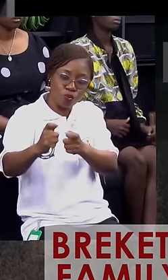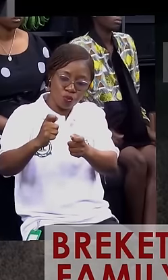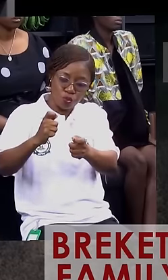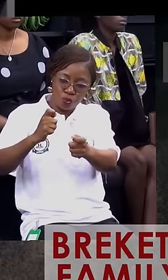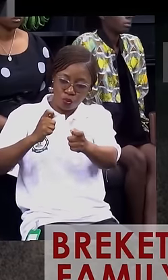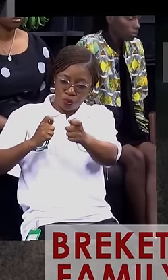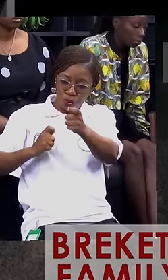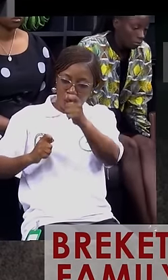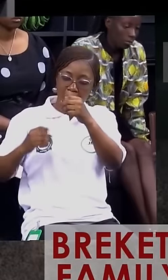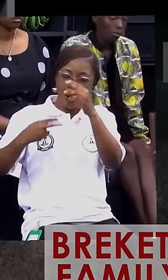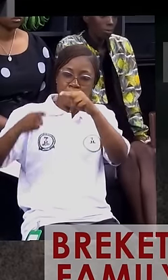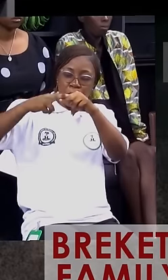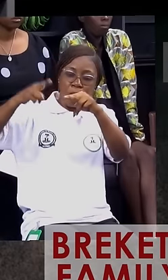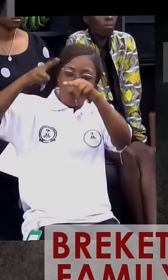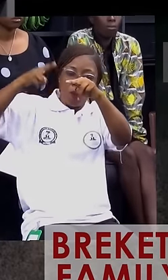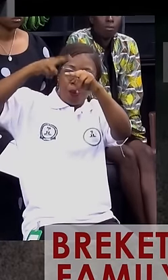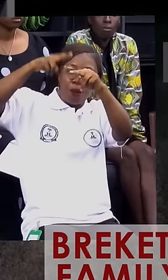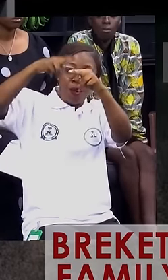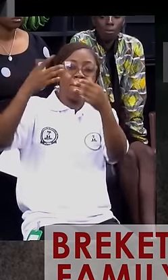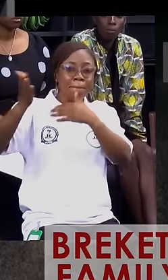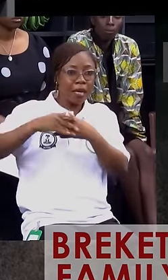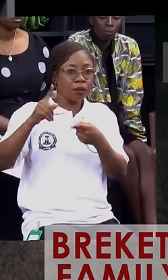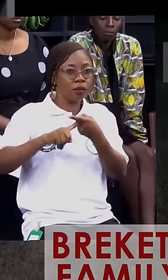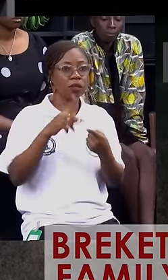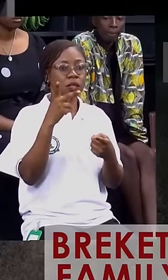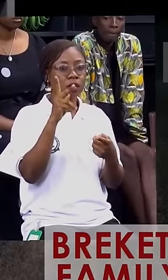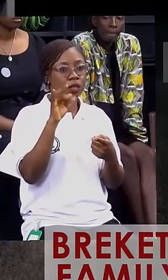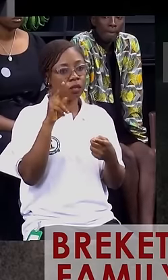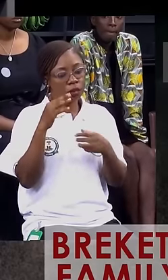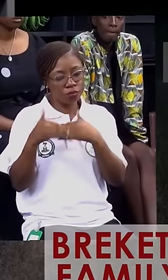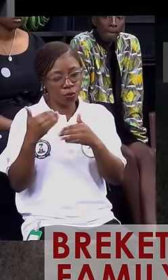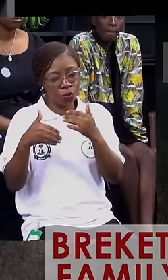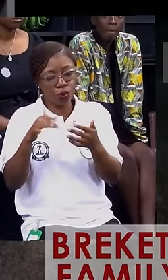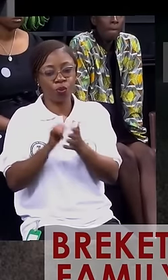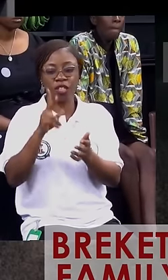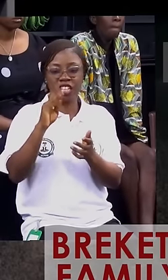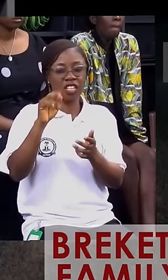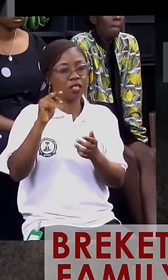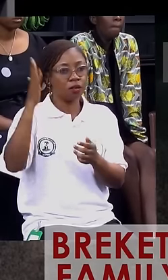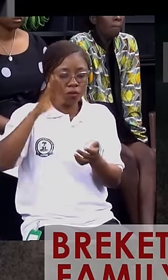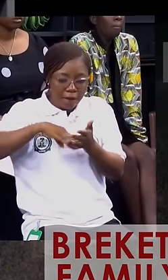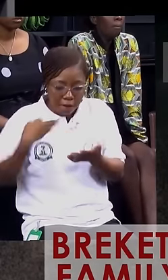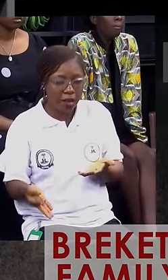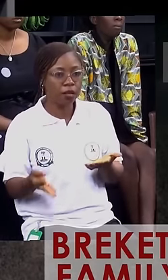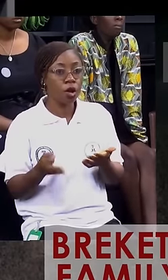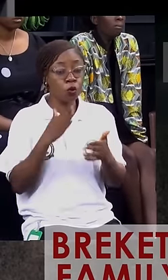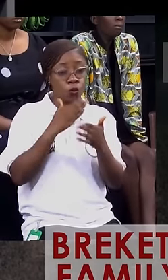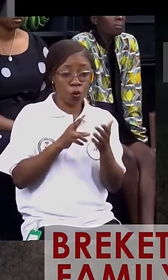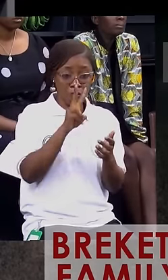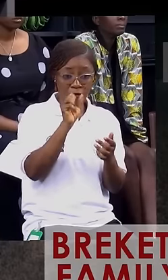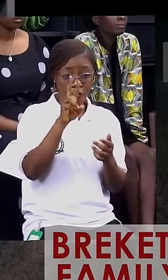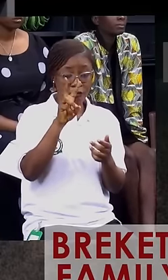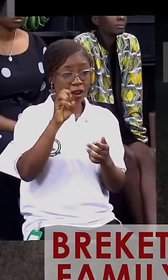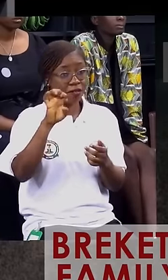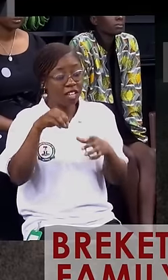the urine builds up and goes back to the kidneys, within a short time it damages the kidneys. So there are some things, there are some valves in children